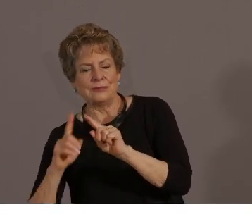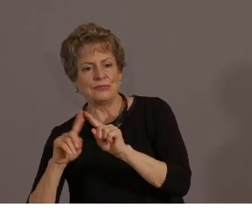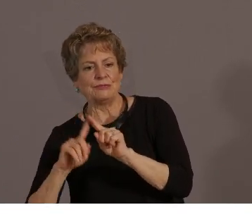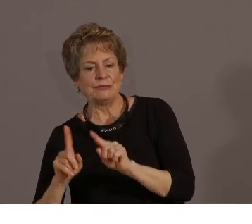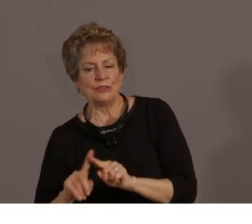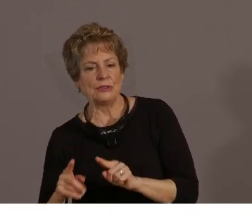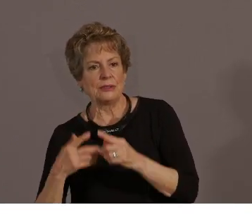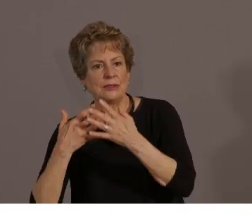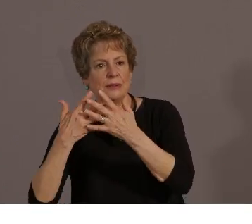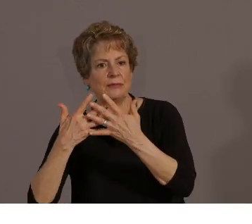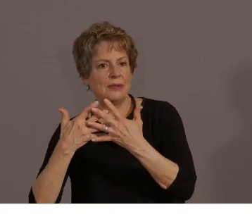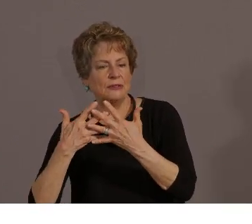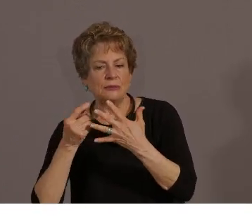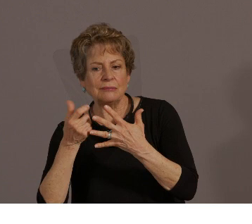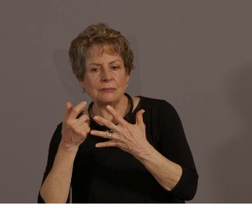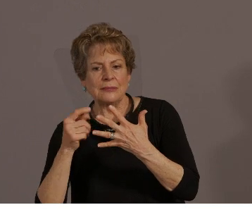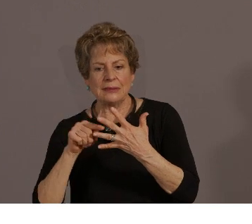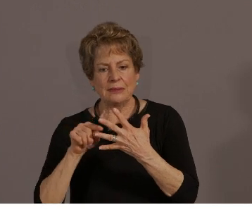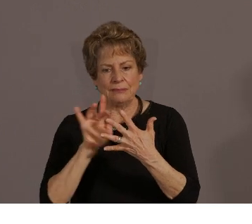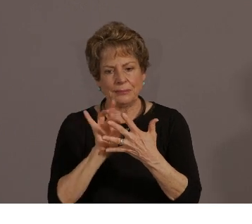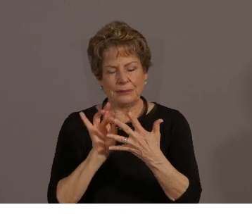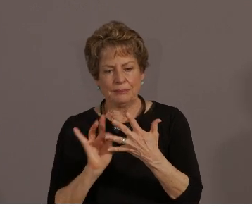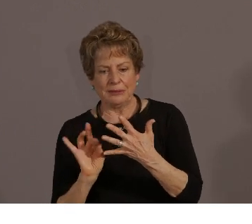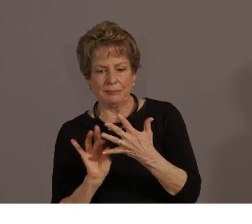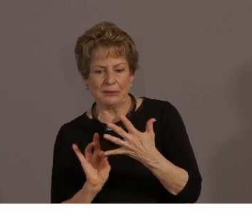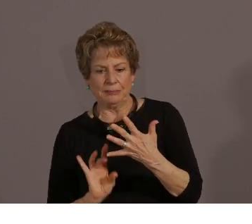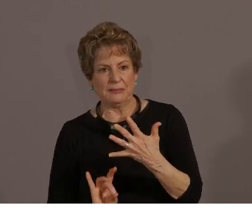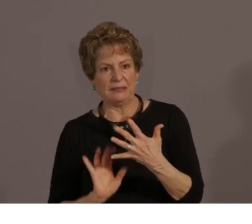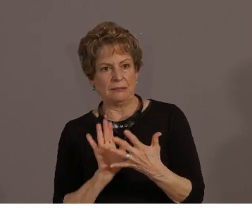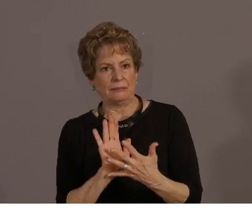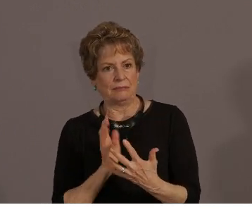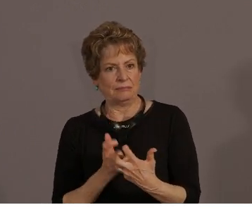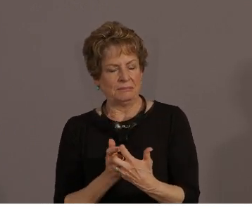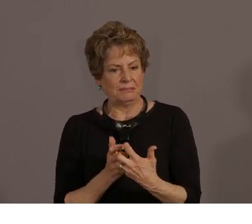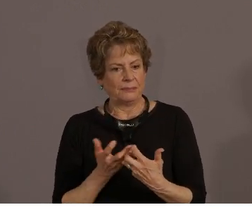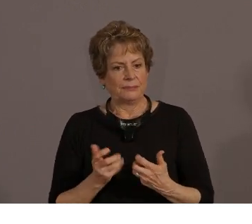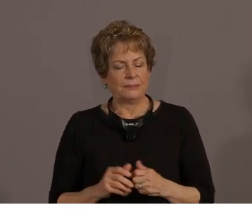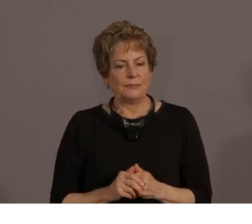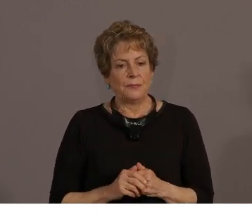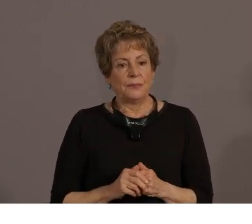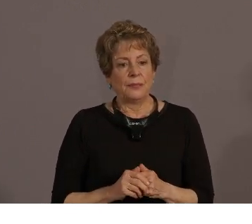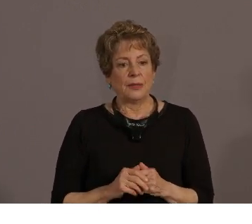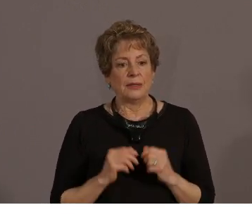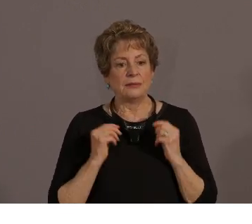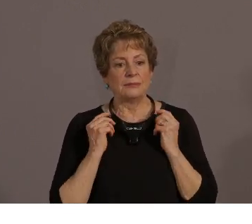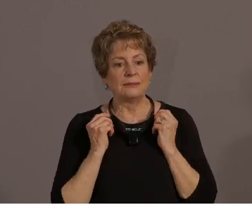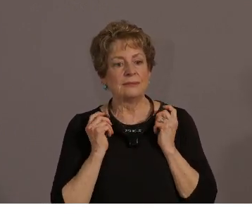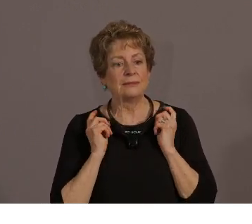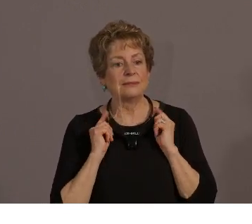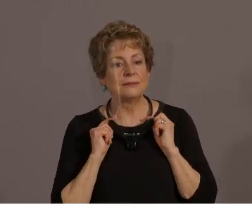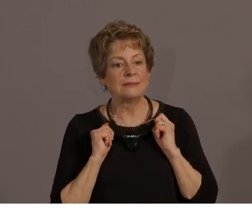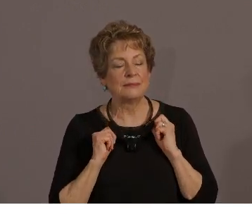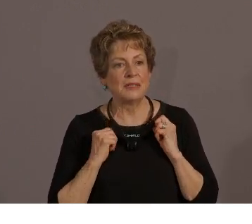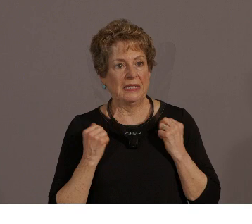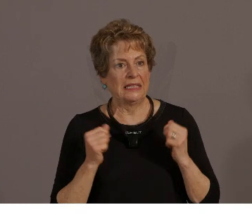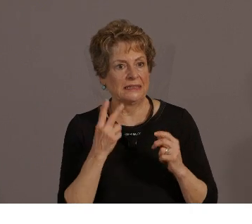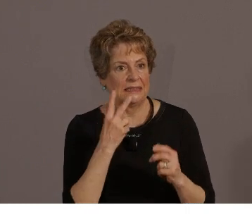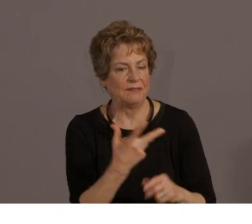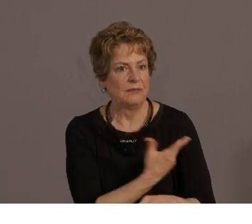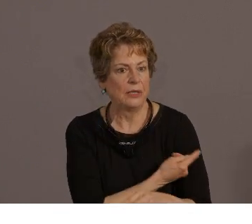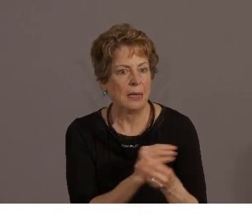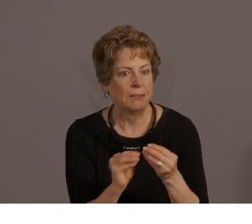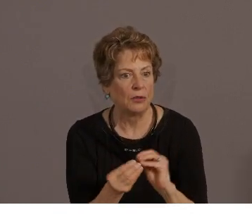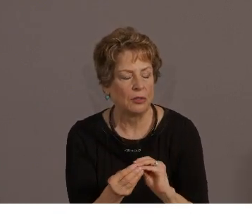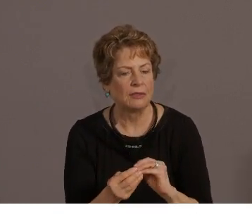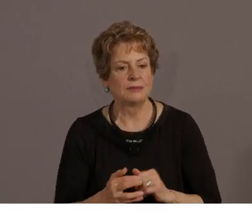you can either choose to still see the numbers. You can add the percent vaccinated over the age of 65, and